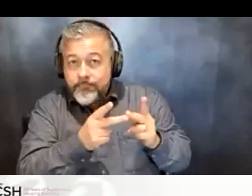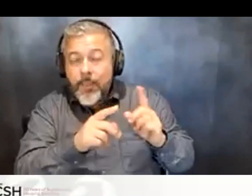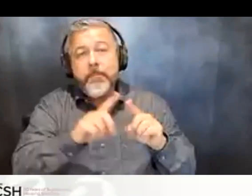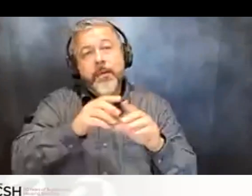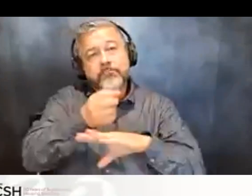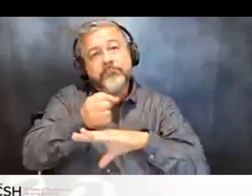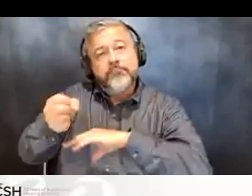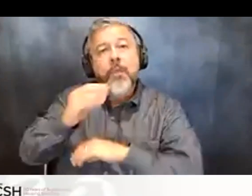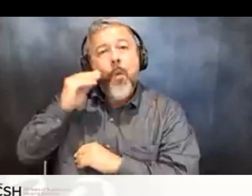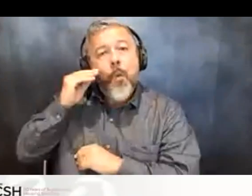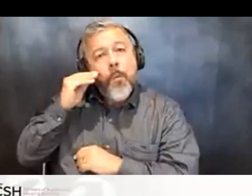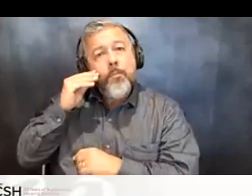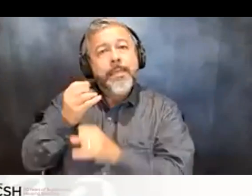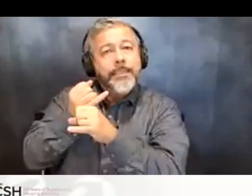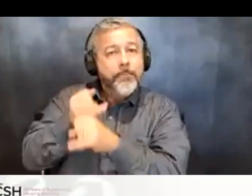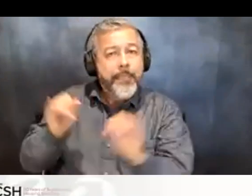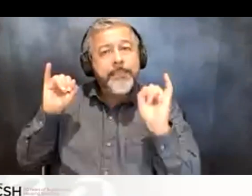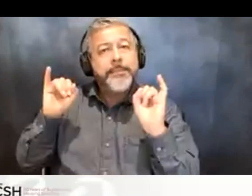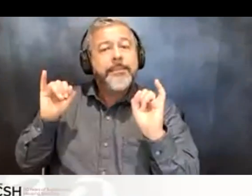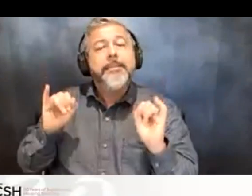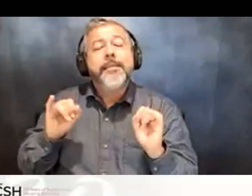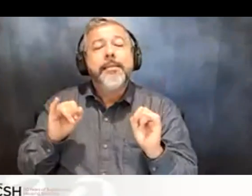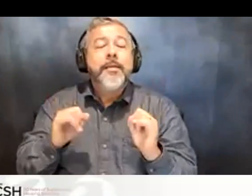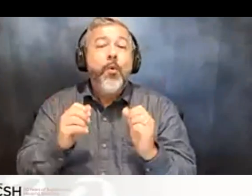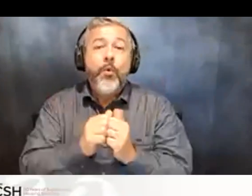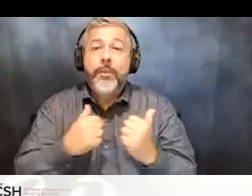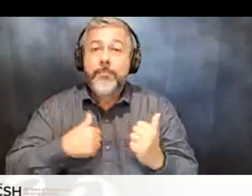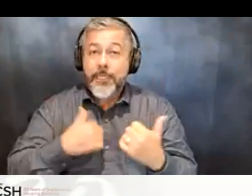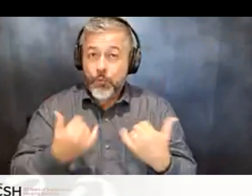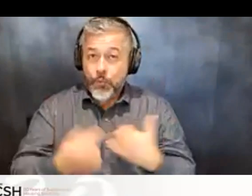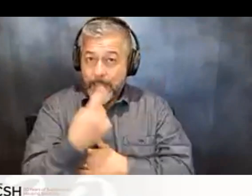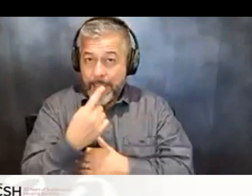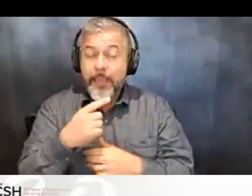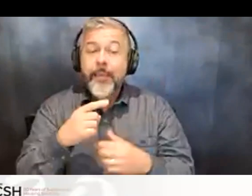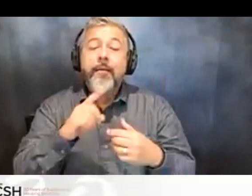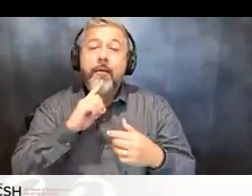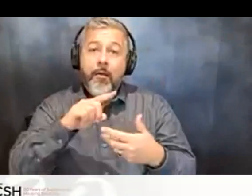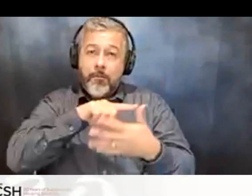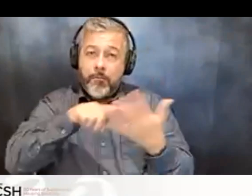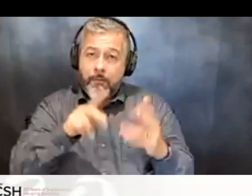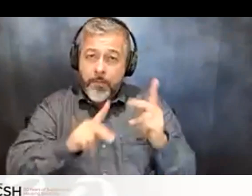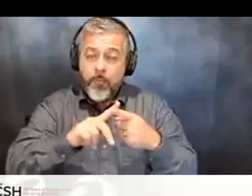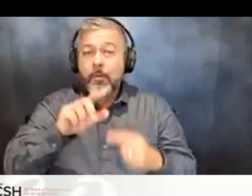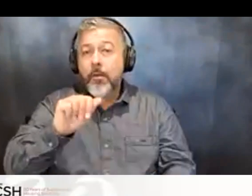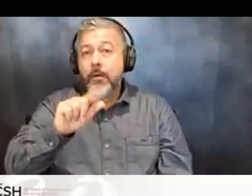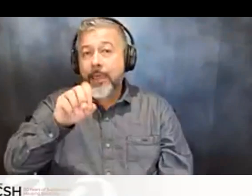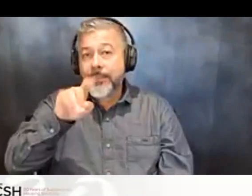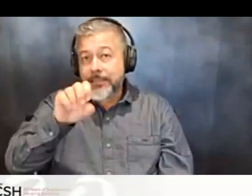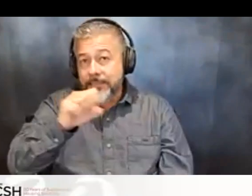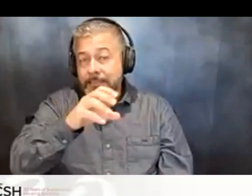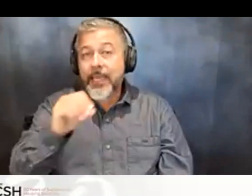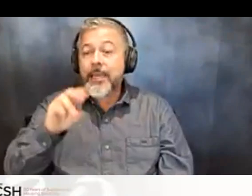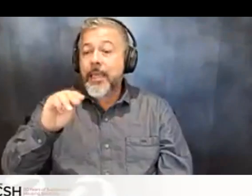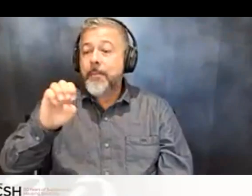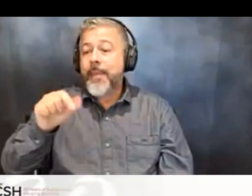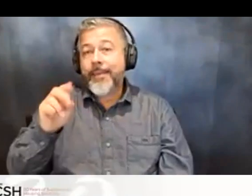home independently. And with me today, as you mentioned, are Alexis and Megan. And